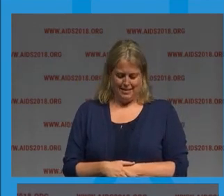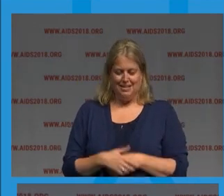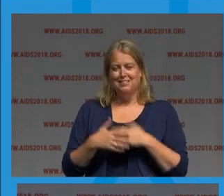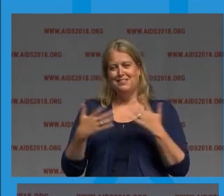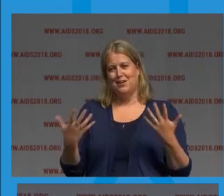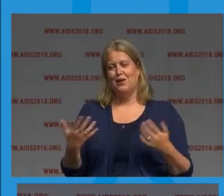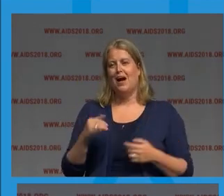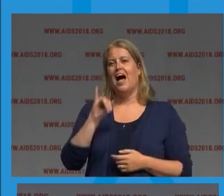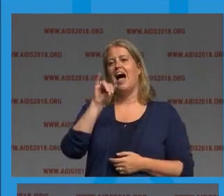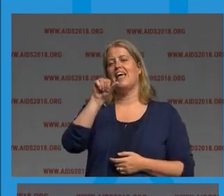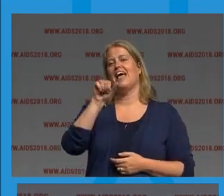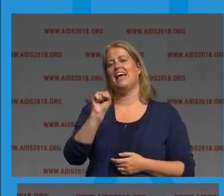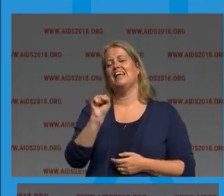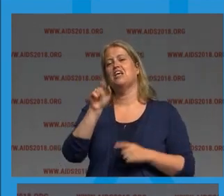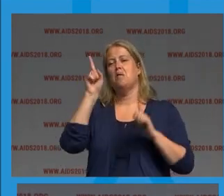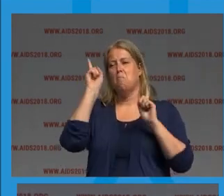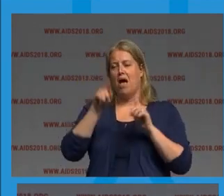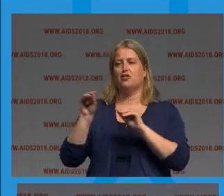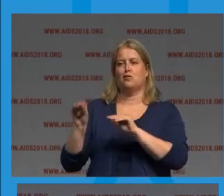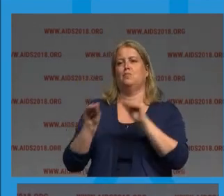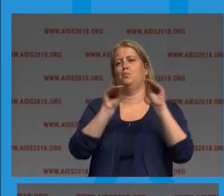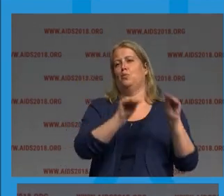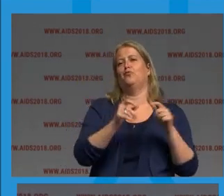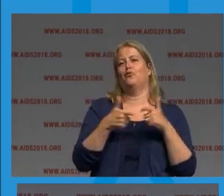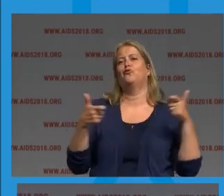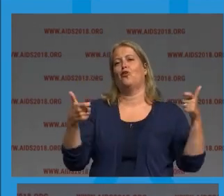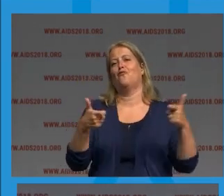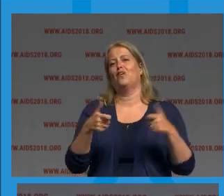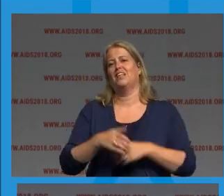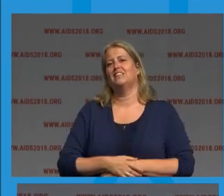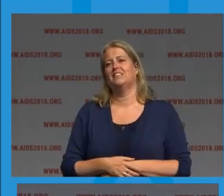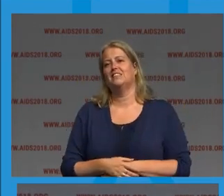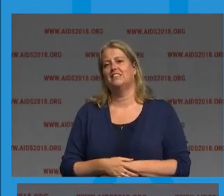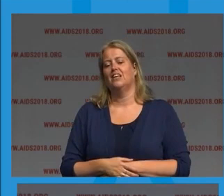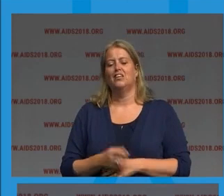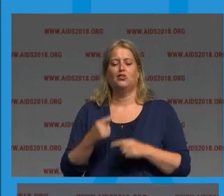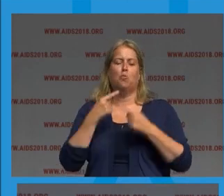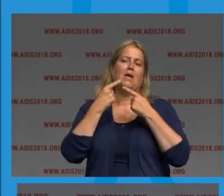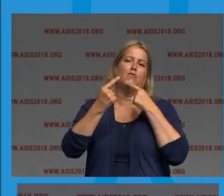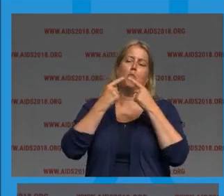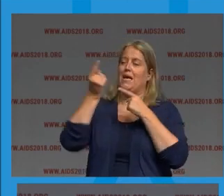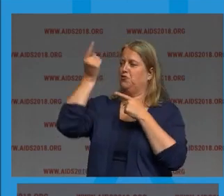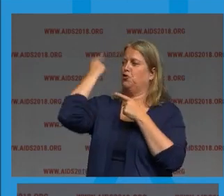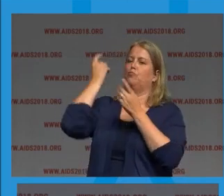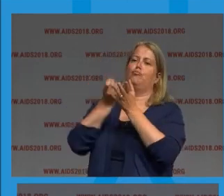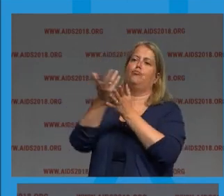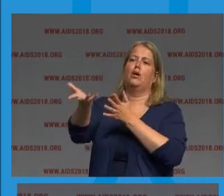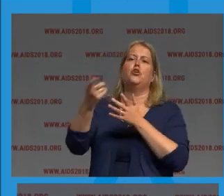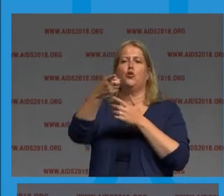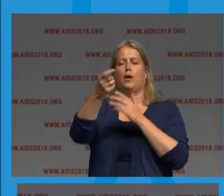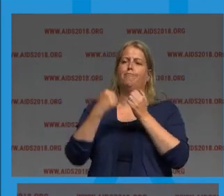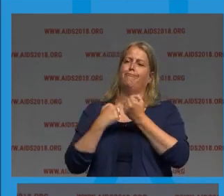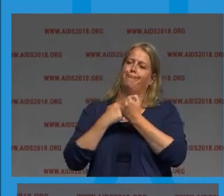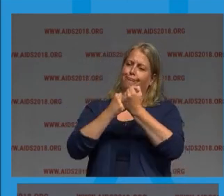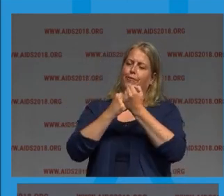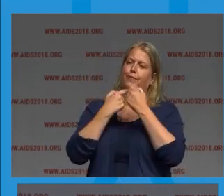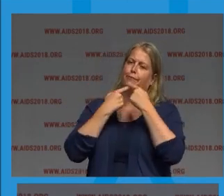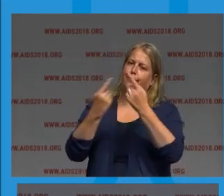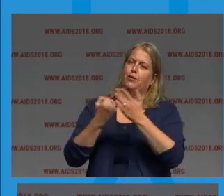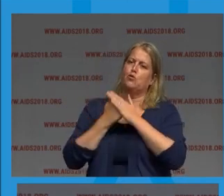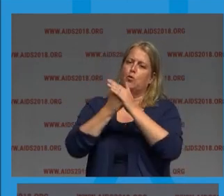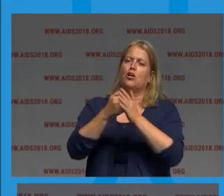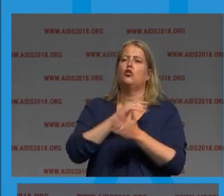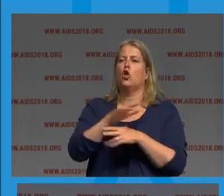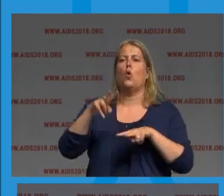So the IAS must move the conference. And so there's information here where you can please pledge your support. No AIDS 2020